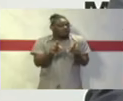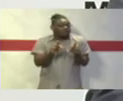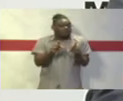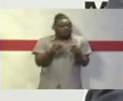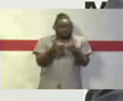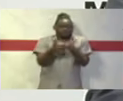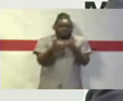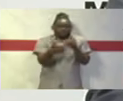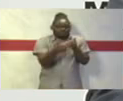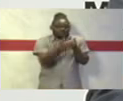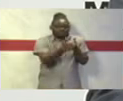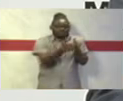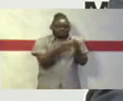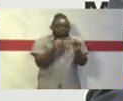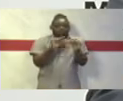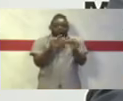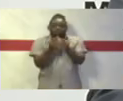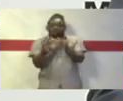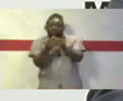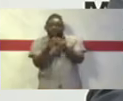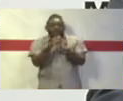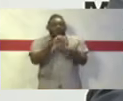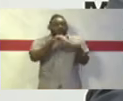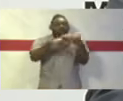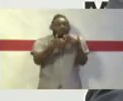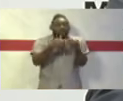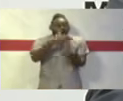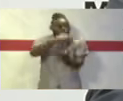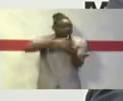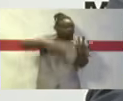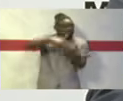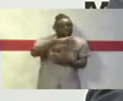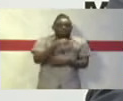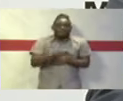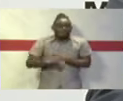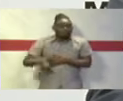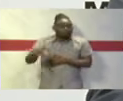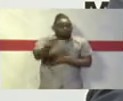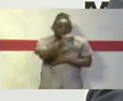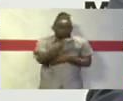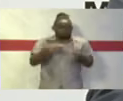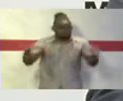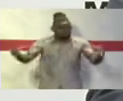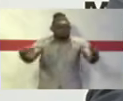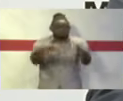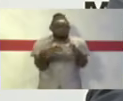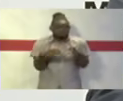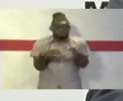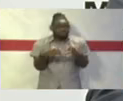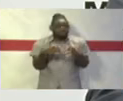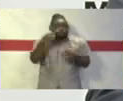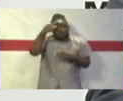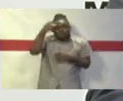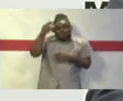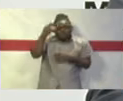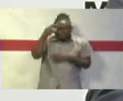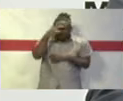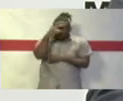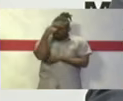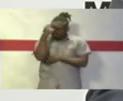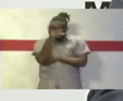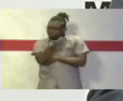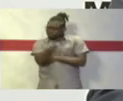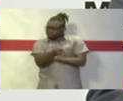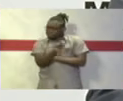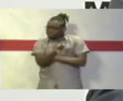their contacts will be quarantined for the necessary period of time. So we treat it almost like a suspect case of a variant of concern until the sampling